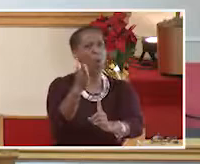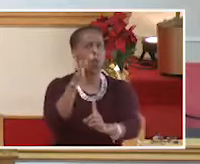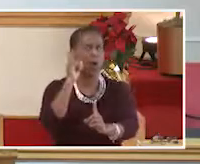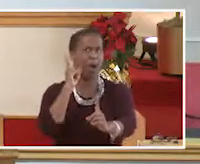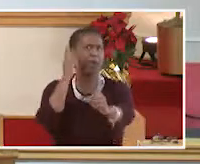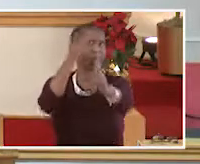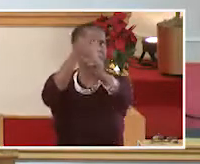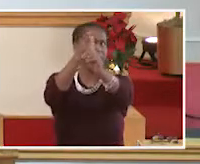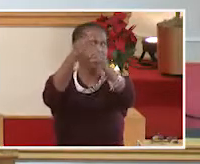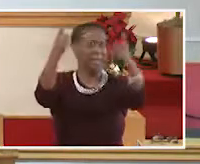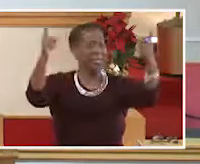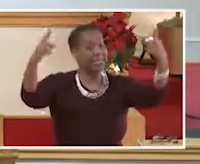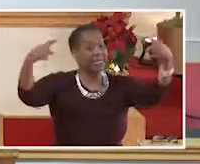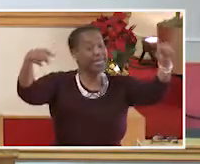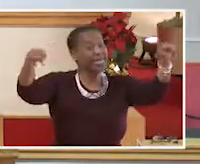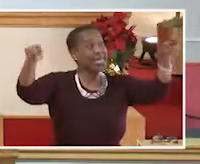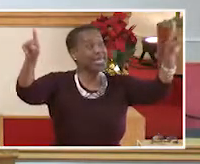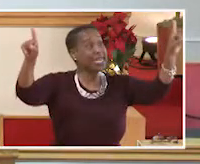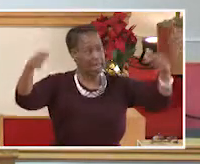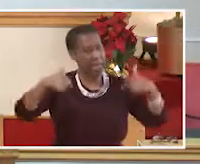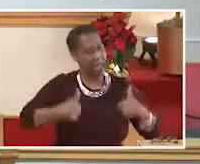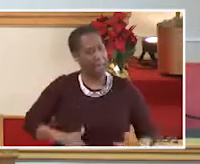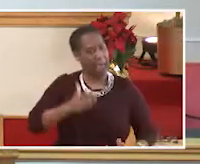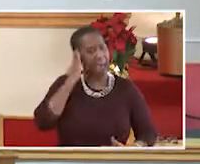destiny, I